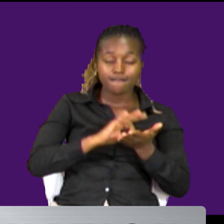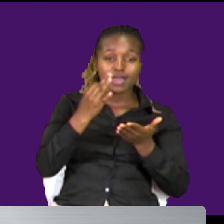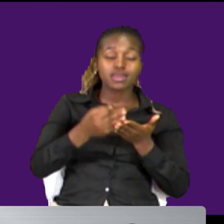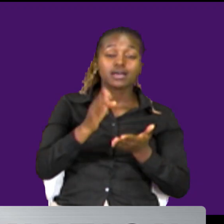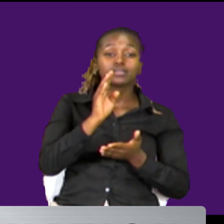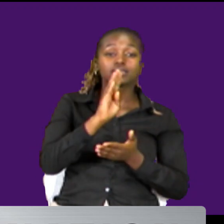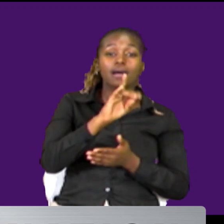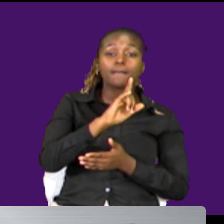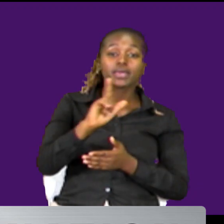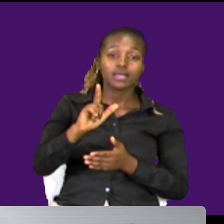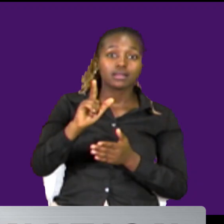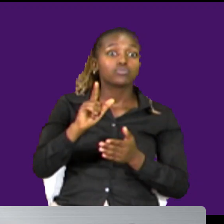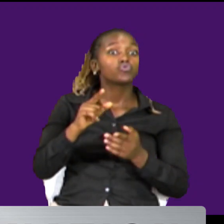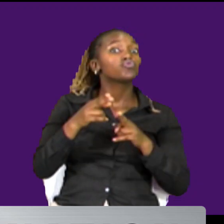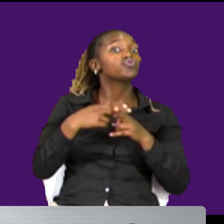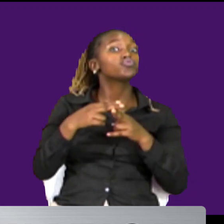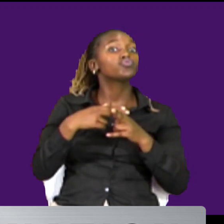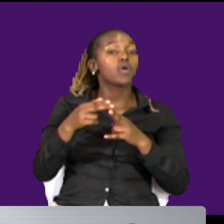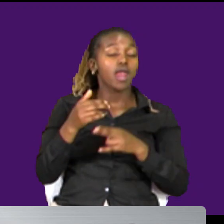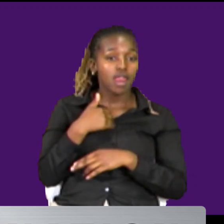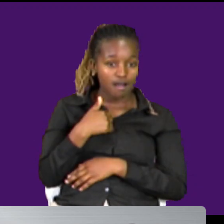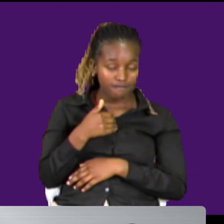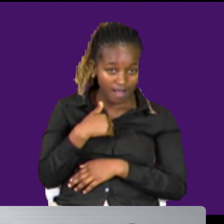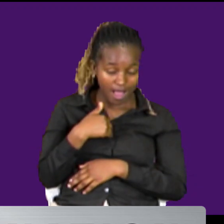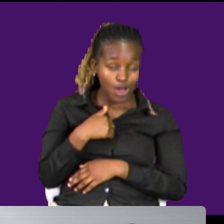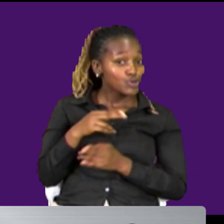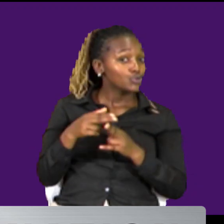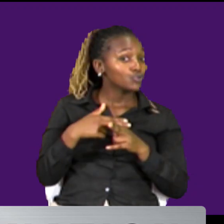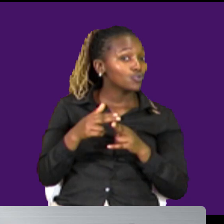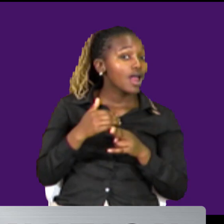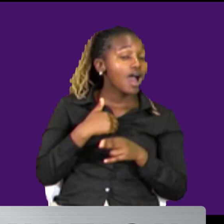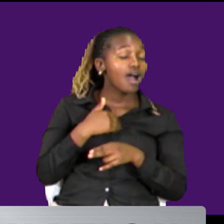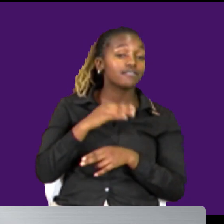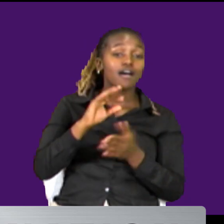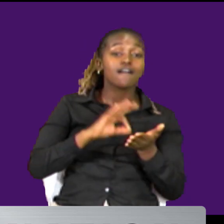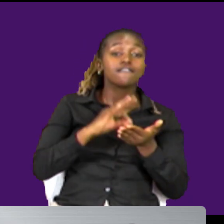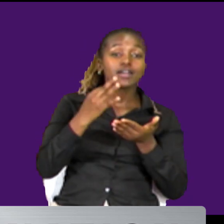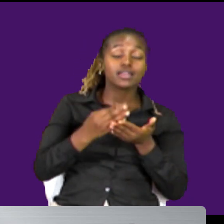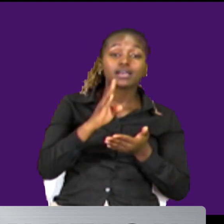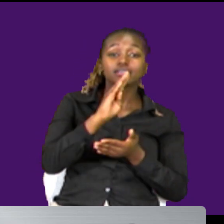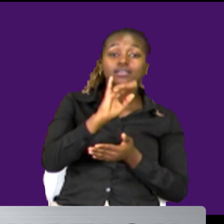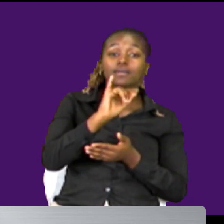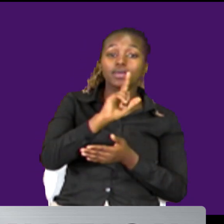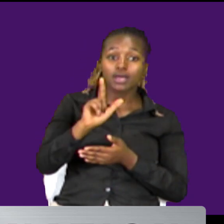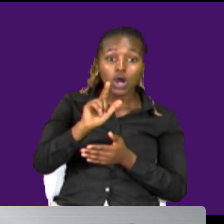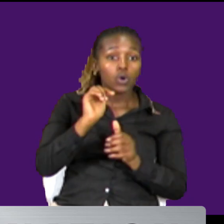up. The finance bill to allow expenditure for